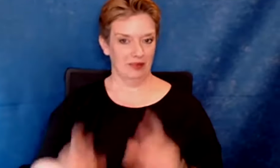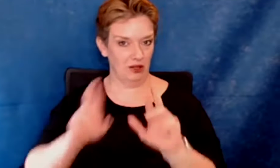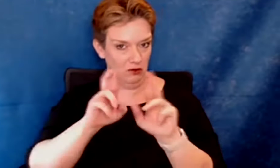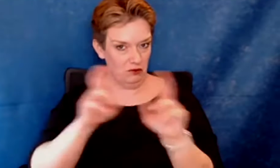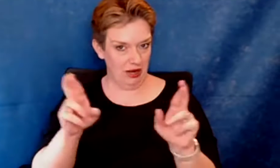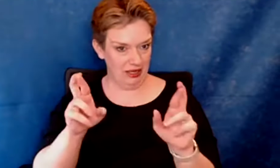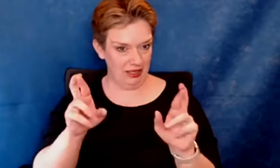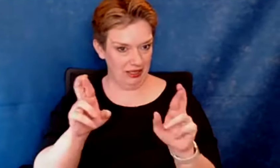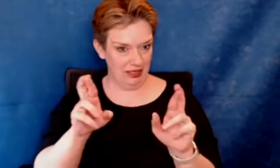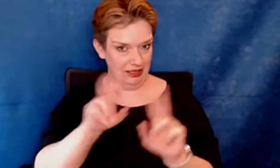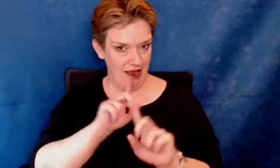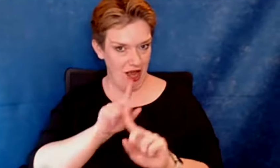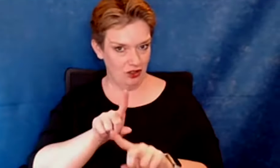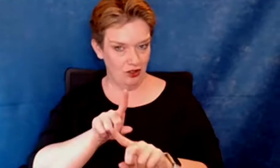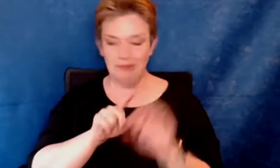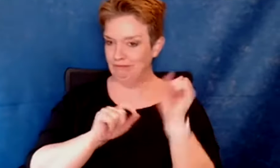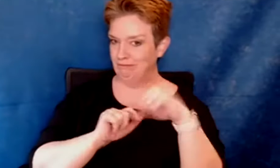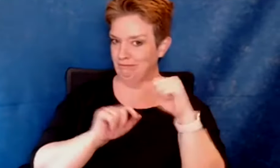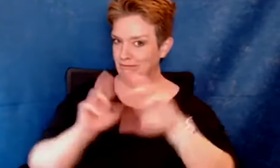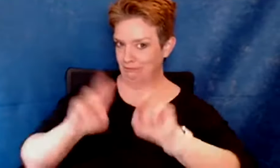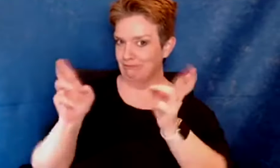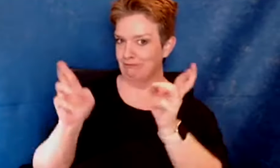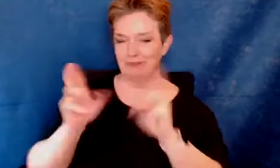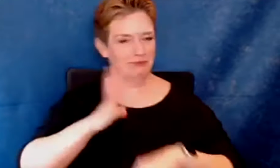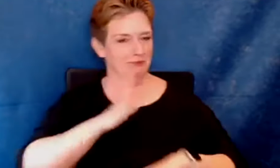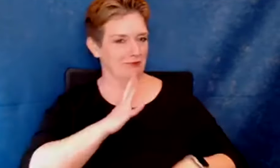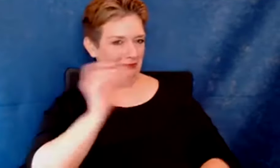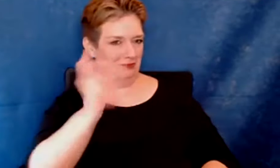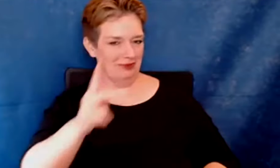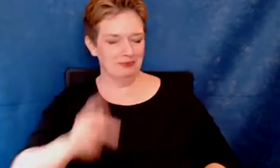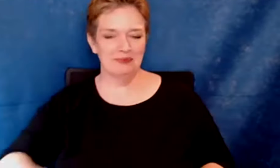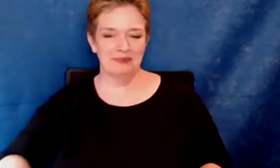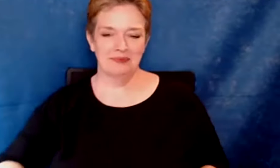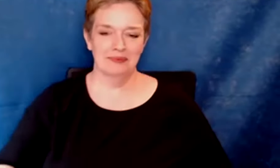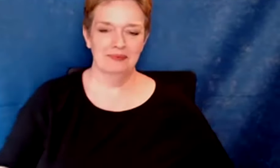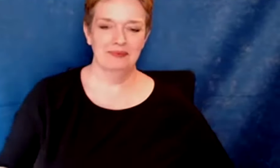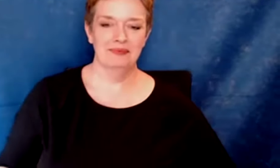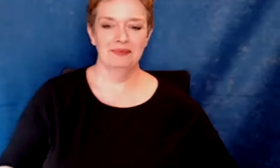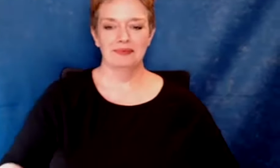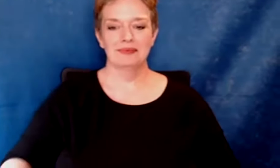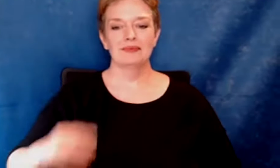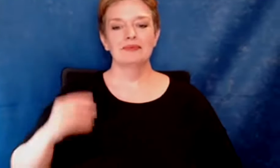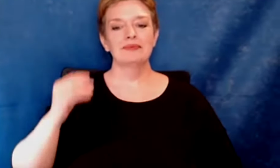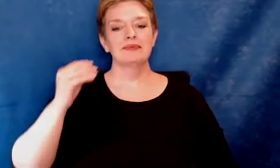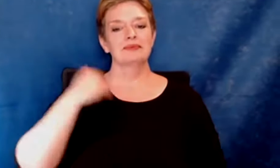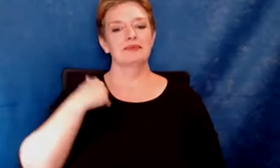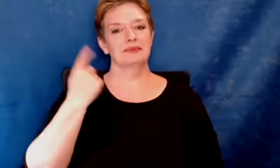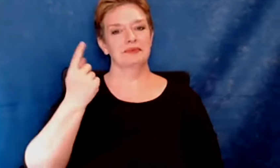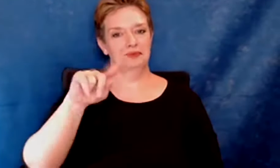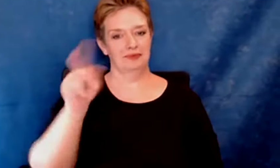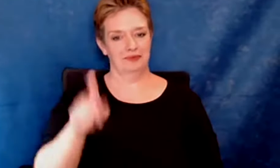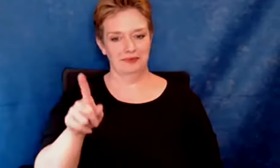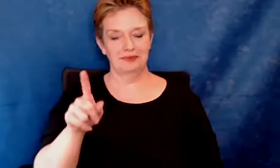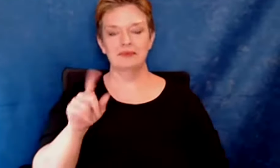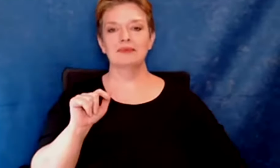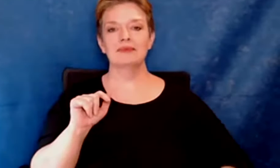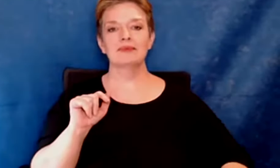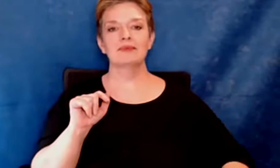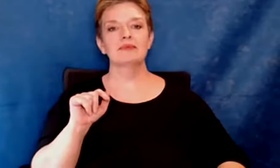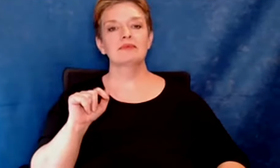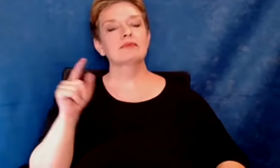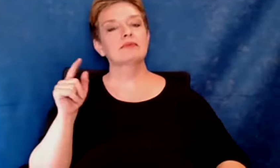in that Right. arena? Yes. All Yeah. right. So we've got a question. Is there any heating